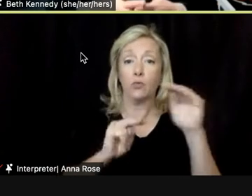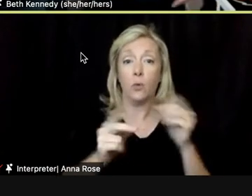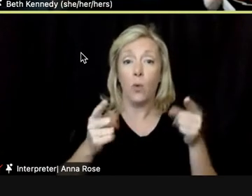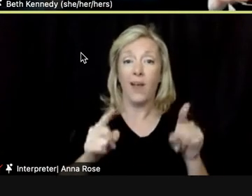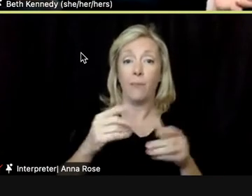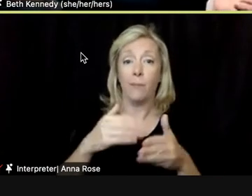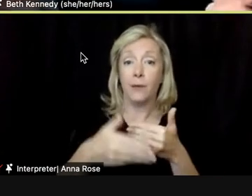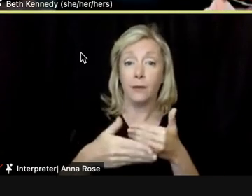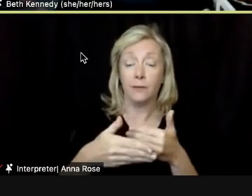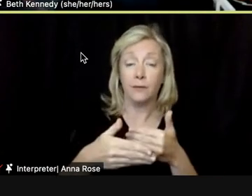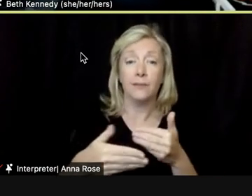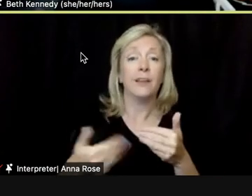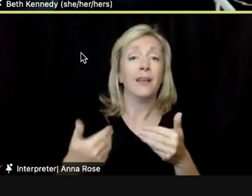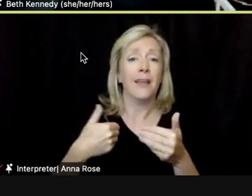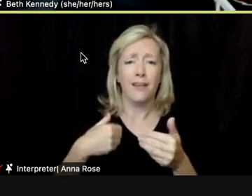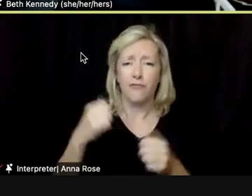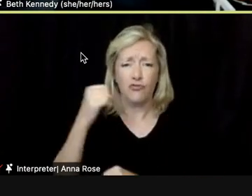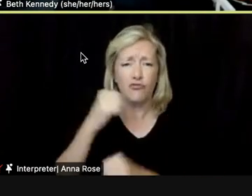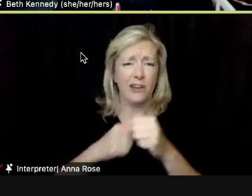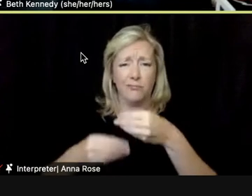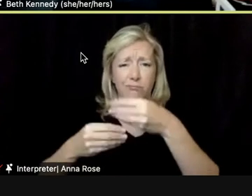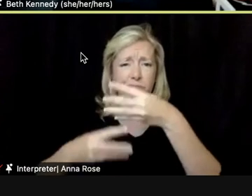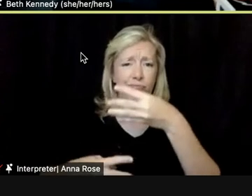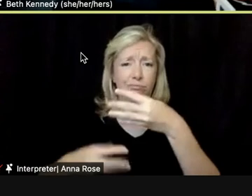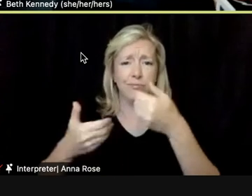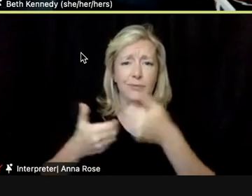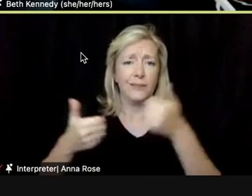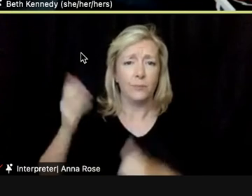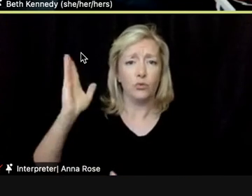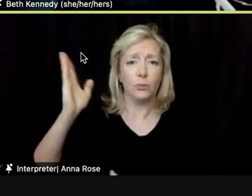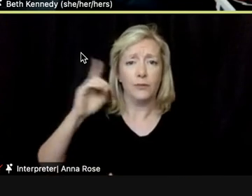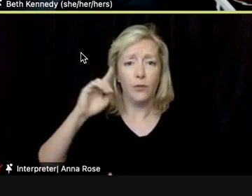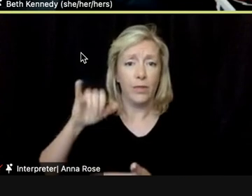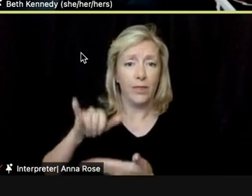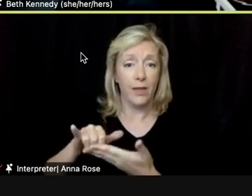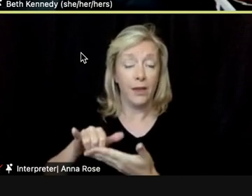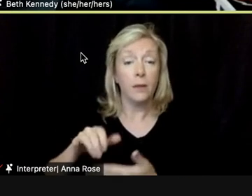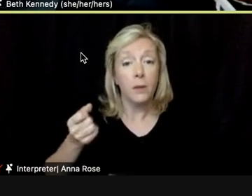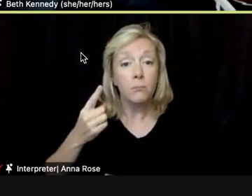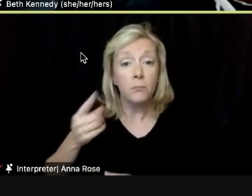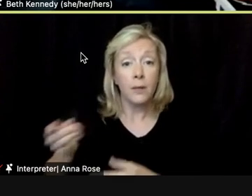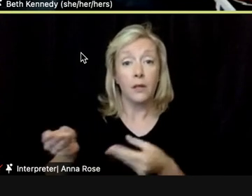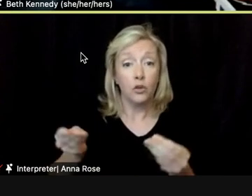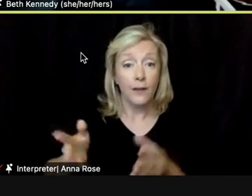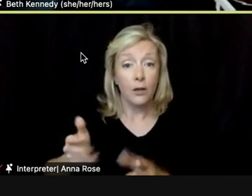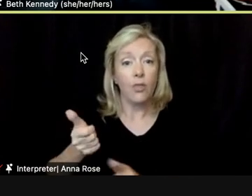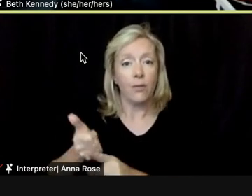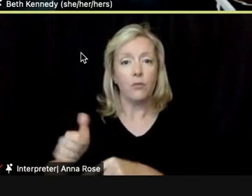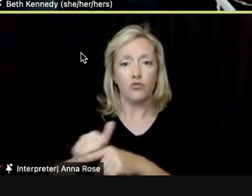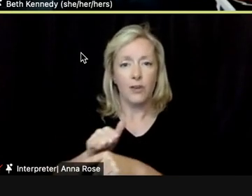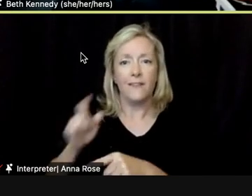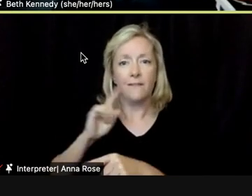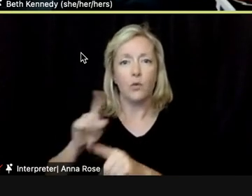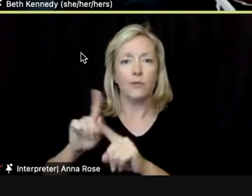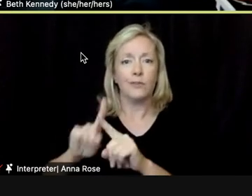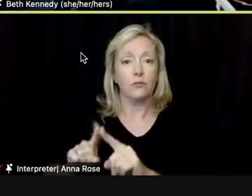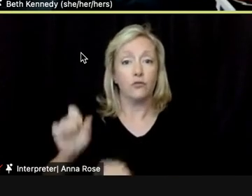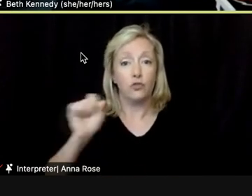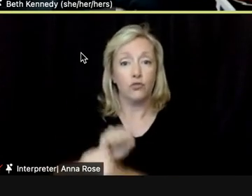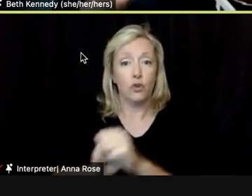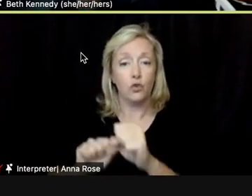and those are whole presentations in and of themselves. But an intervener has training in strategies to